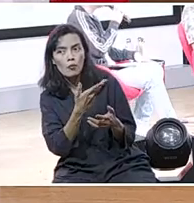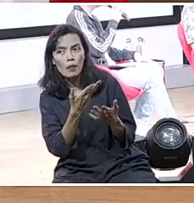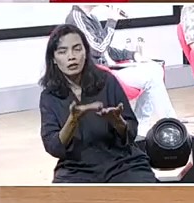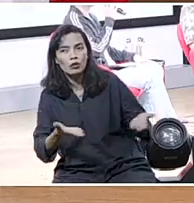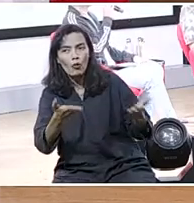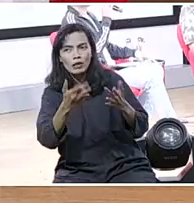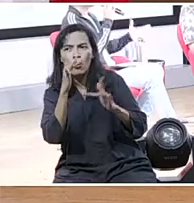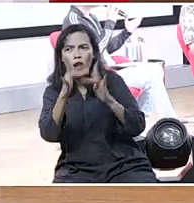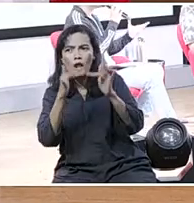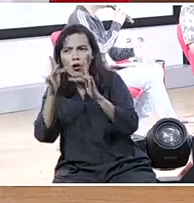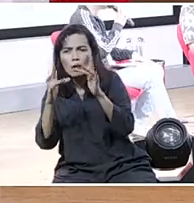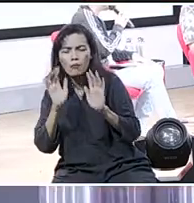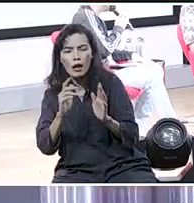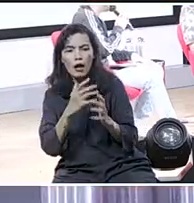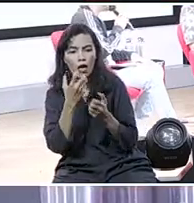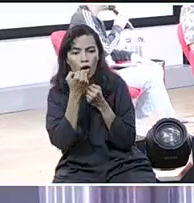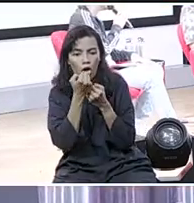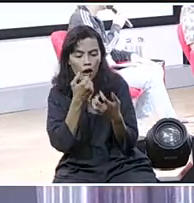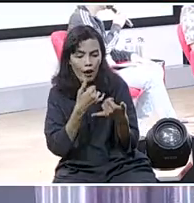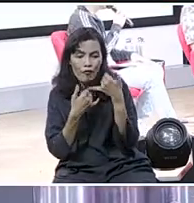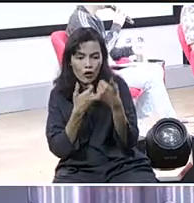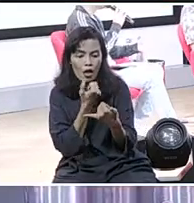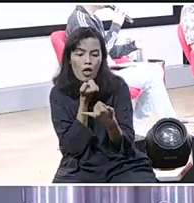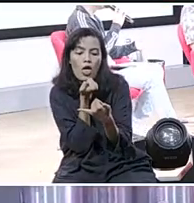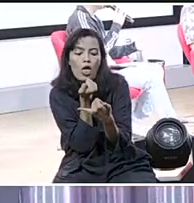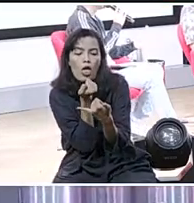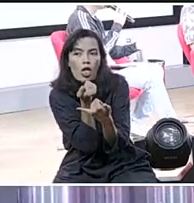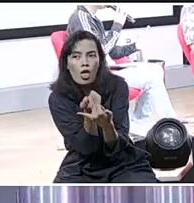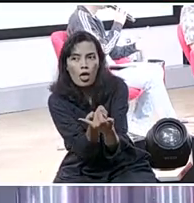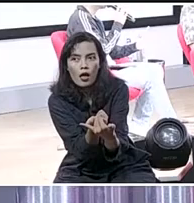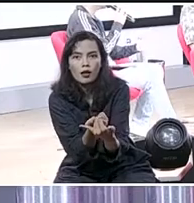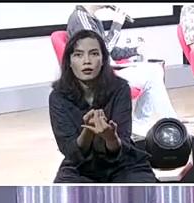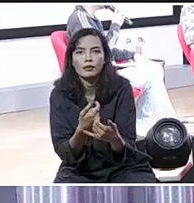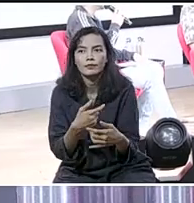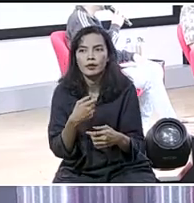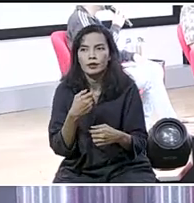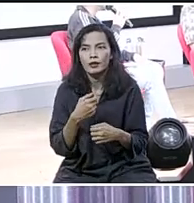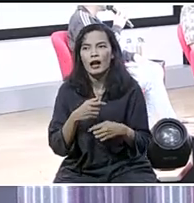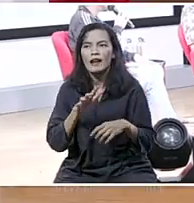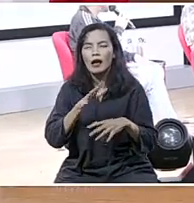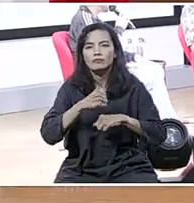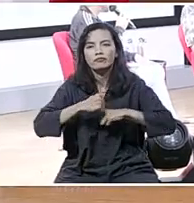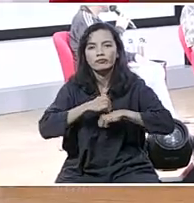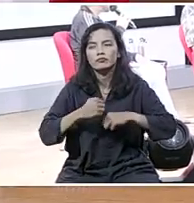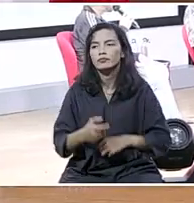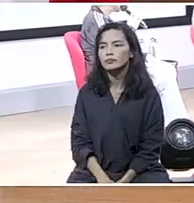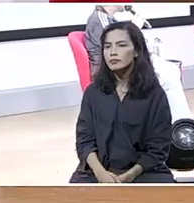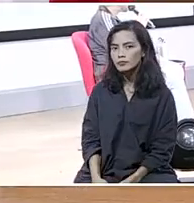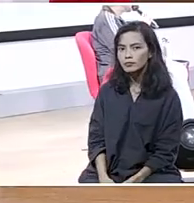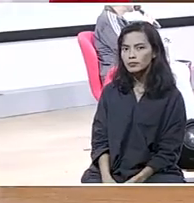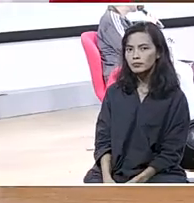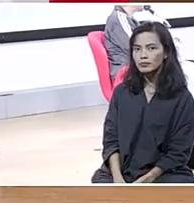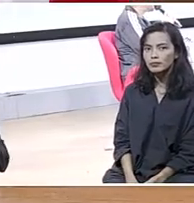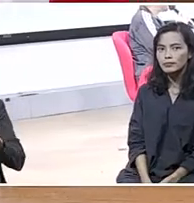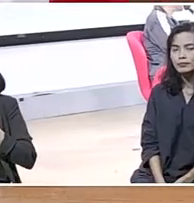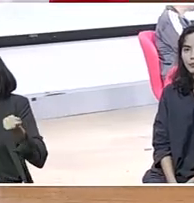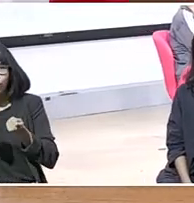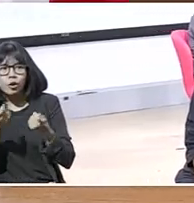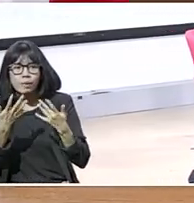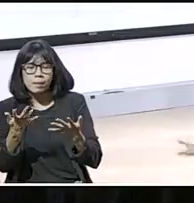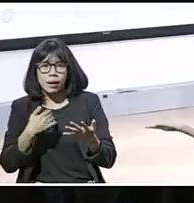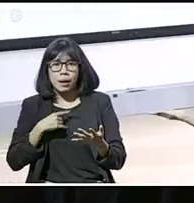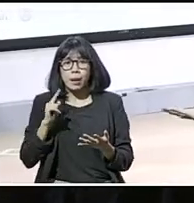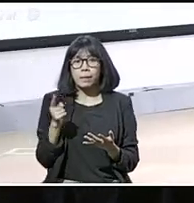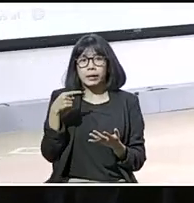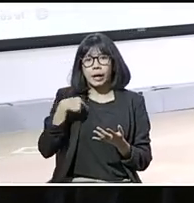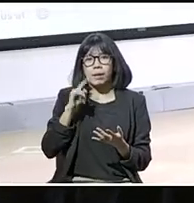where people are so addicted to their phones, probably leaving physical activities outside? Well, since you mentioned the 90s, what is digital? What